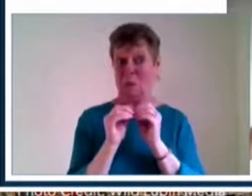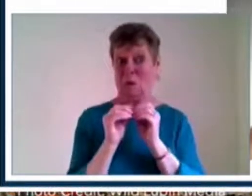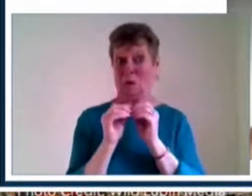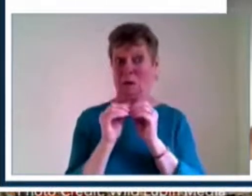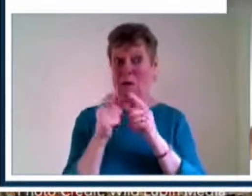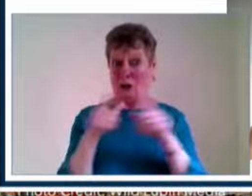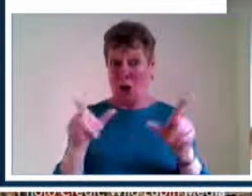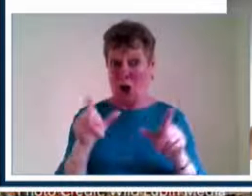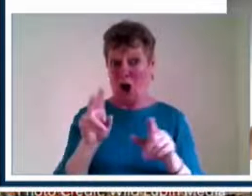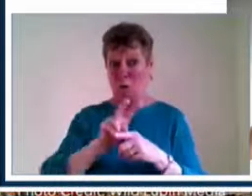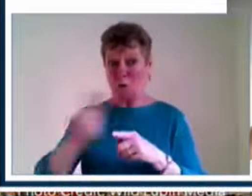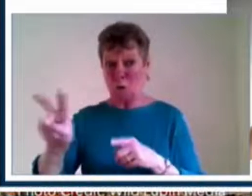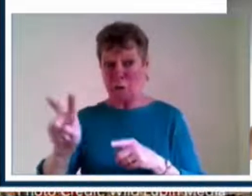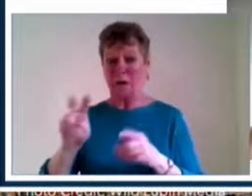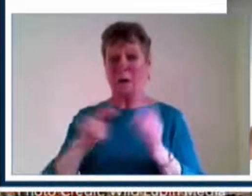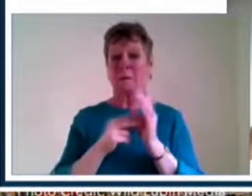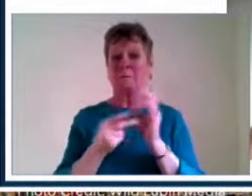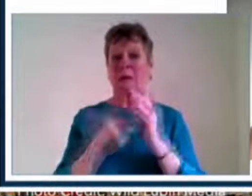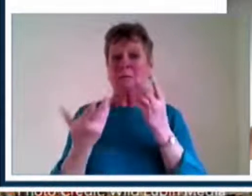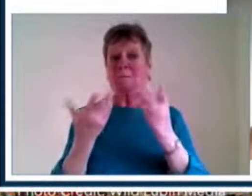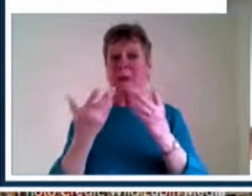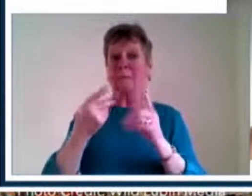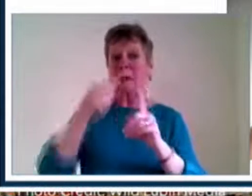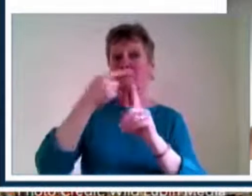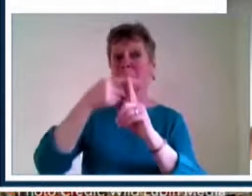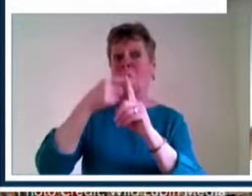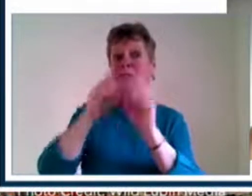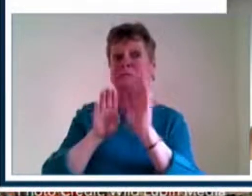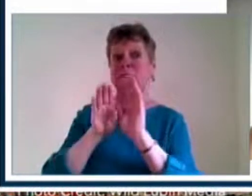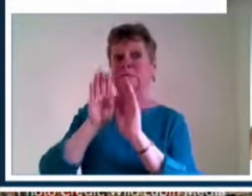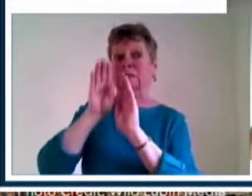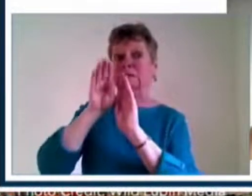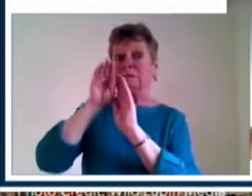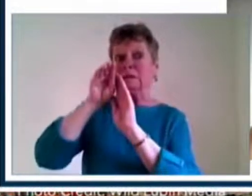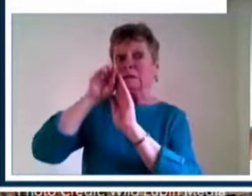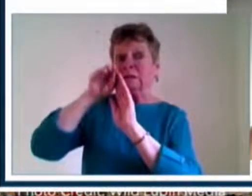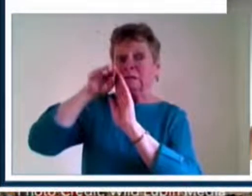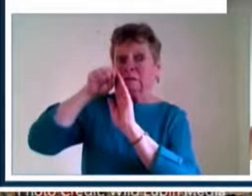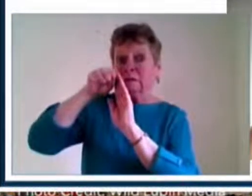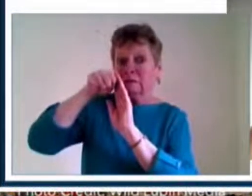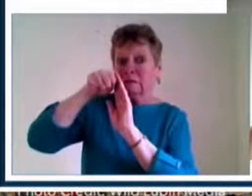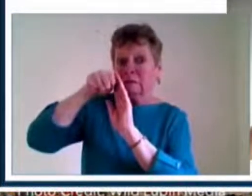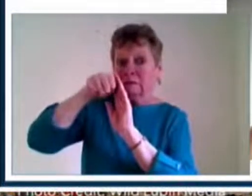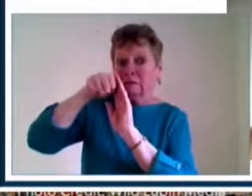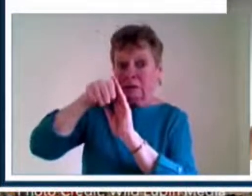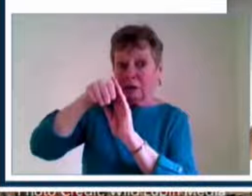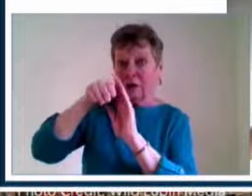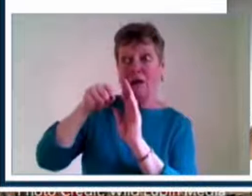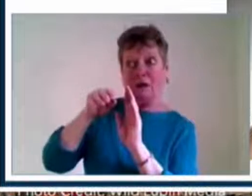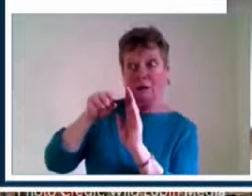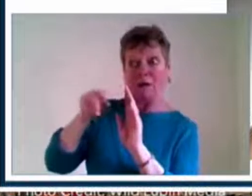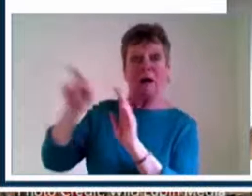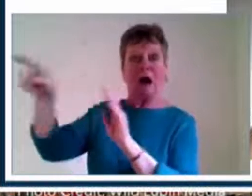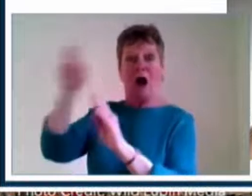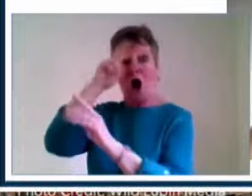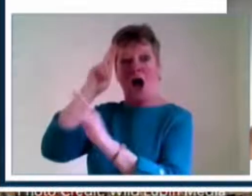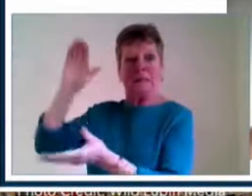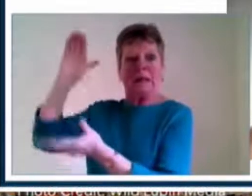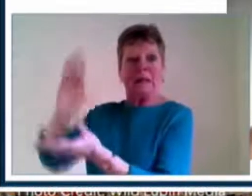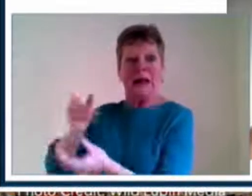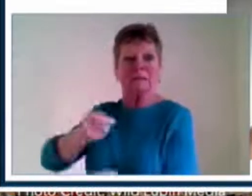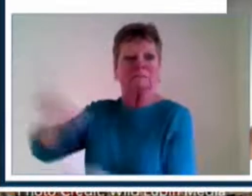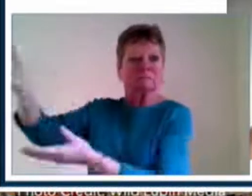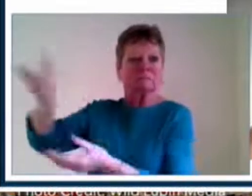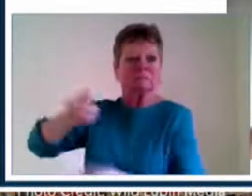cases to continue trending downward and to help relieve the pressure on the healthcare system. And second, we are working on a plan now to